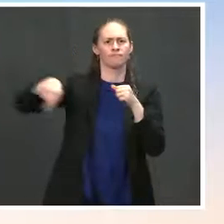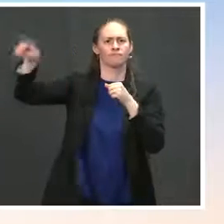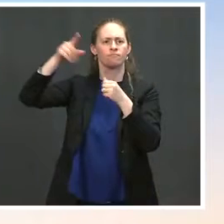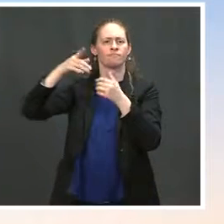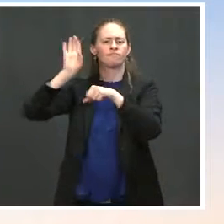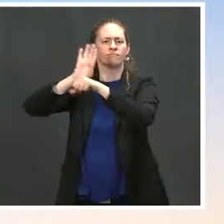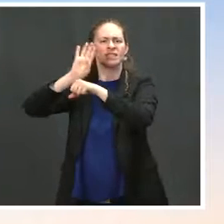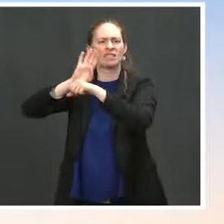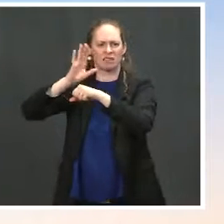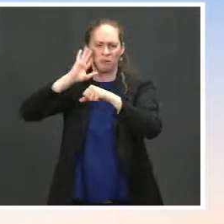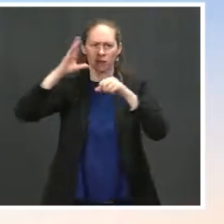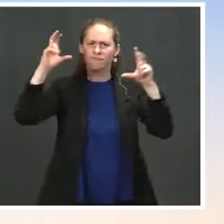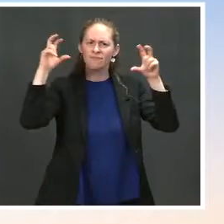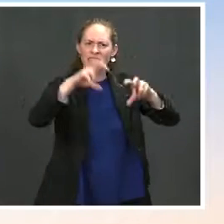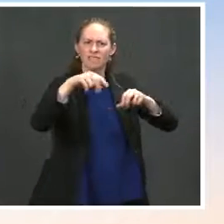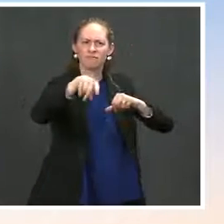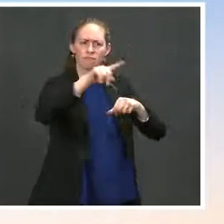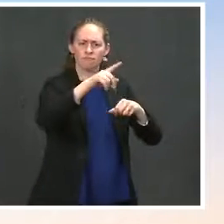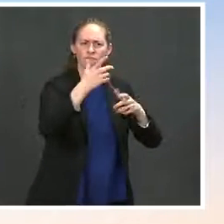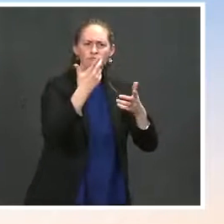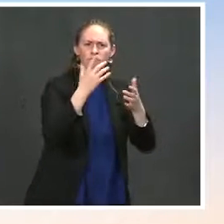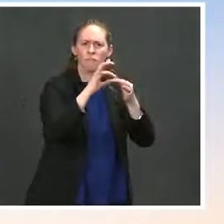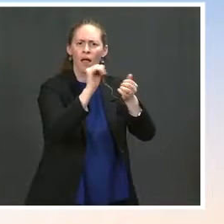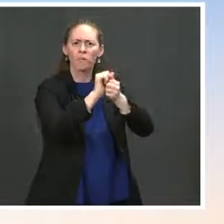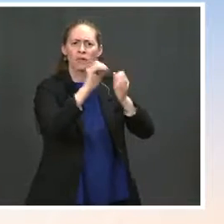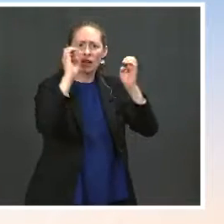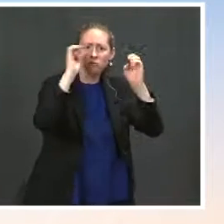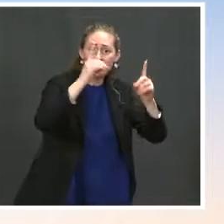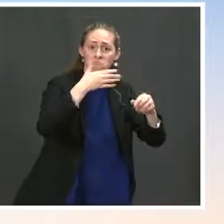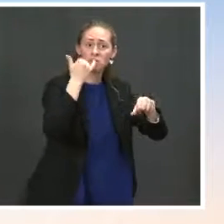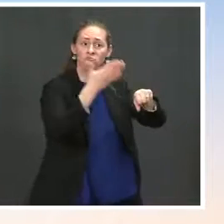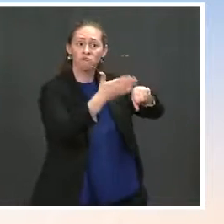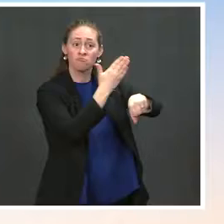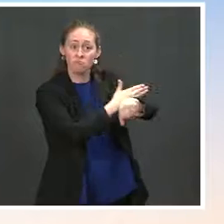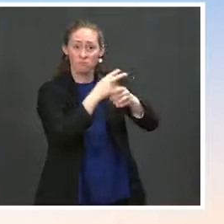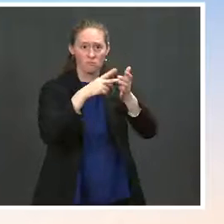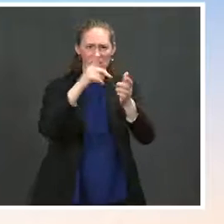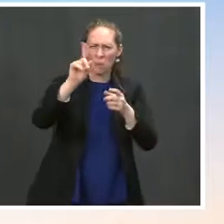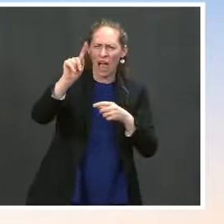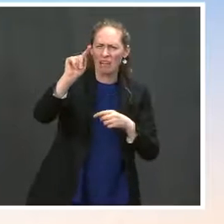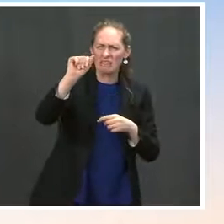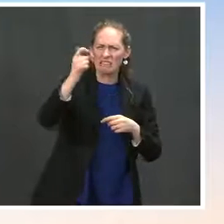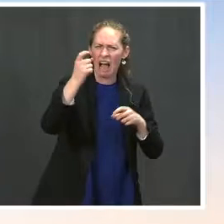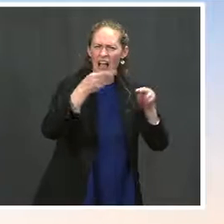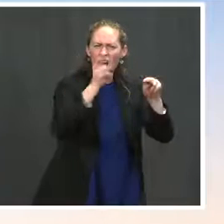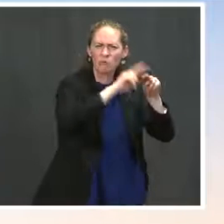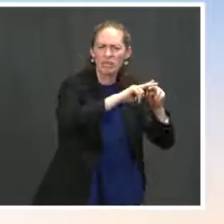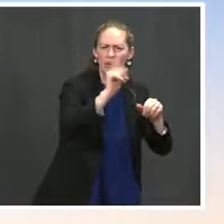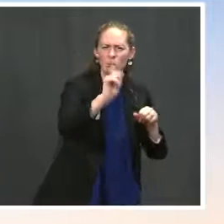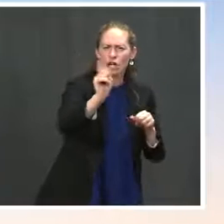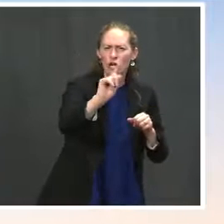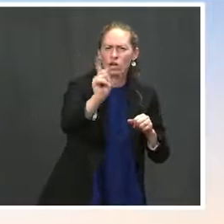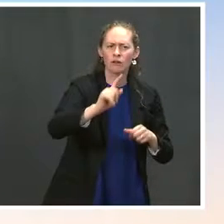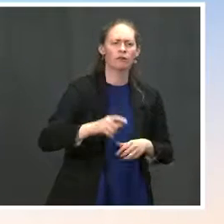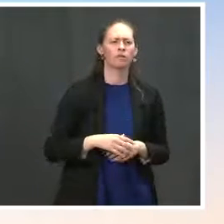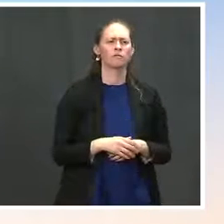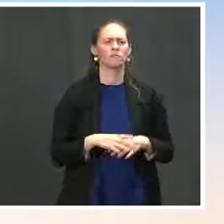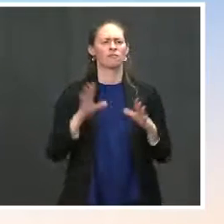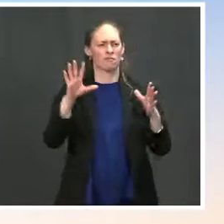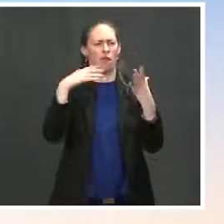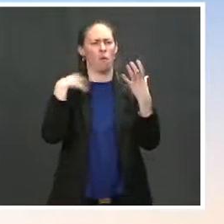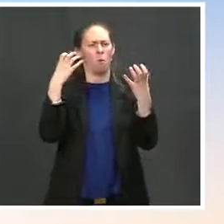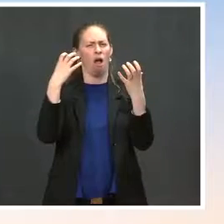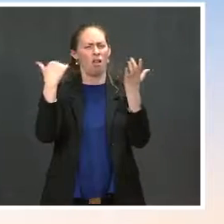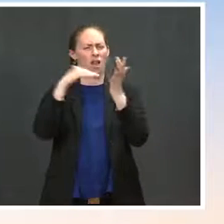any of the details that tax increases are in the offing? Well, first, let me just reiterate the president remains committed